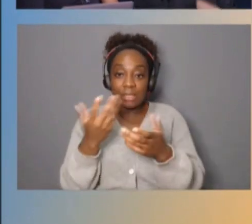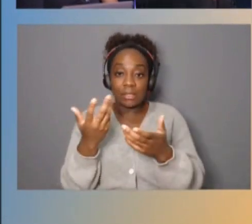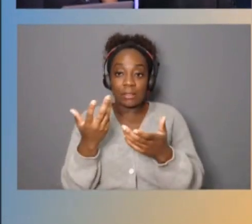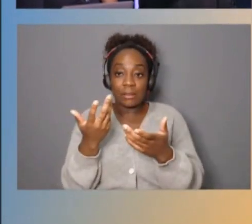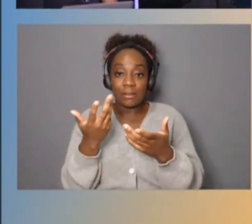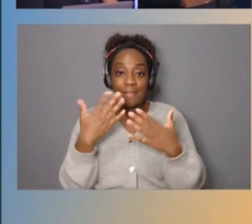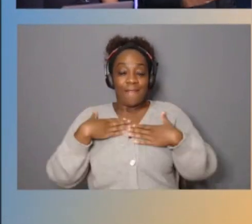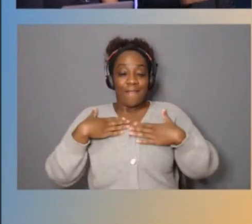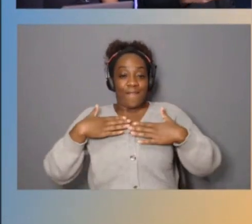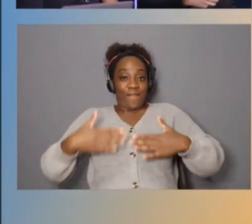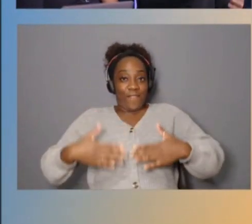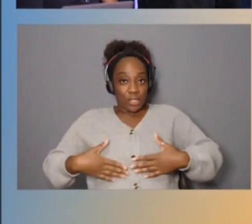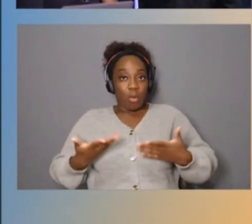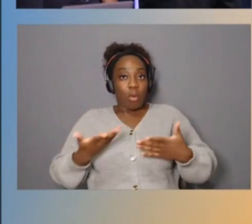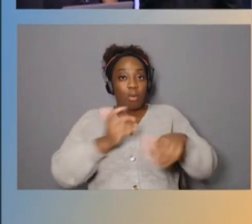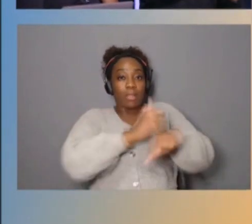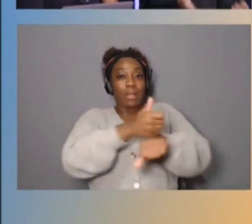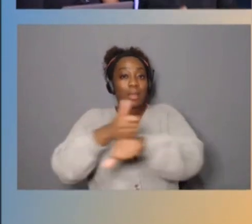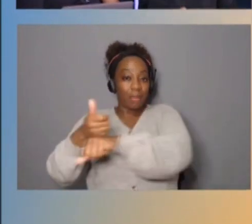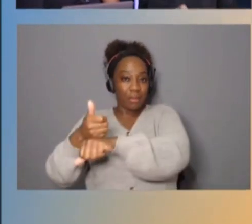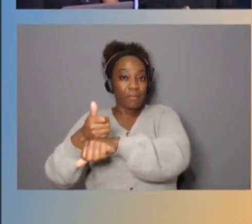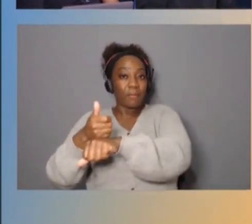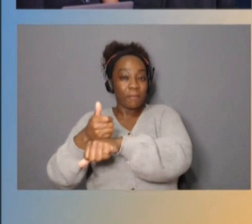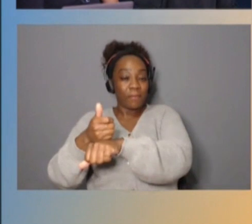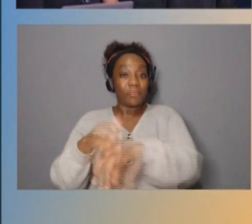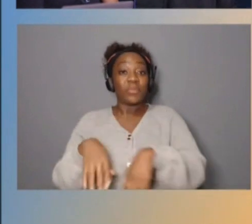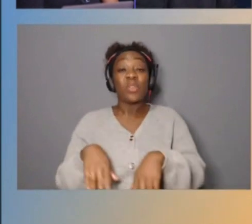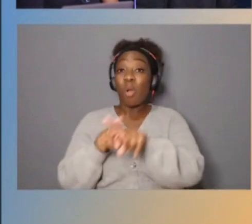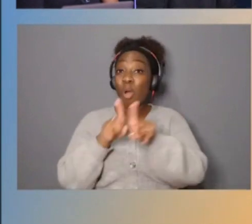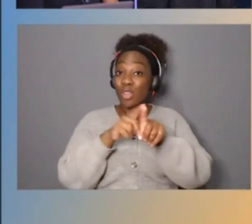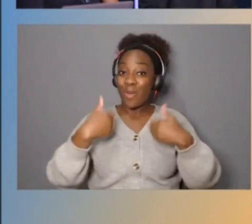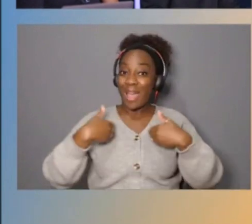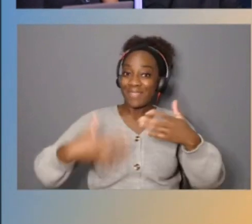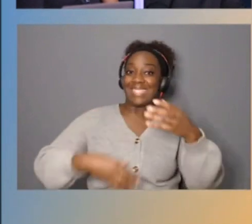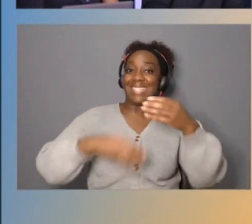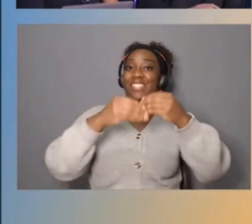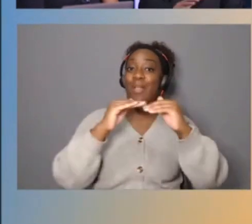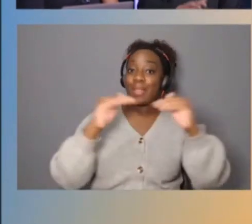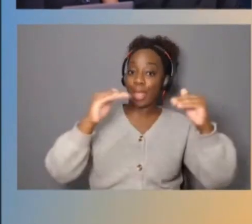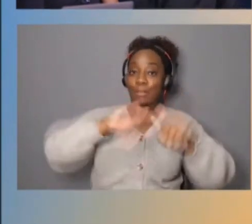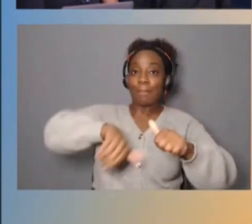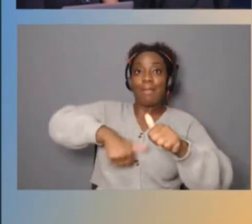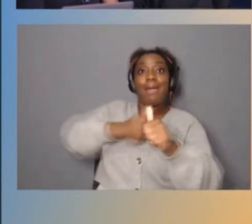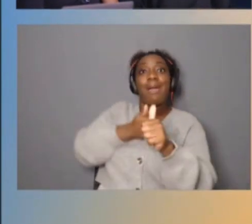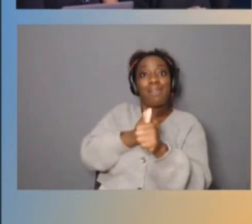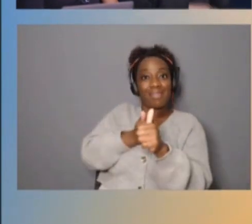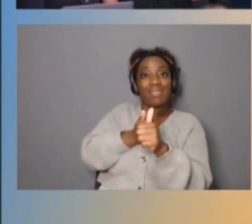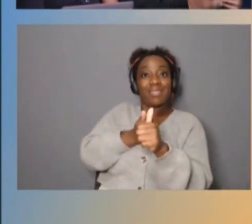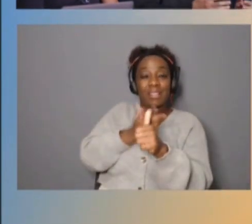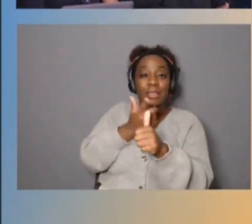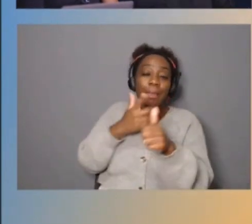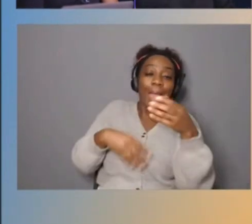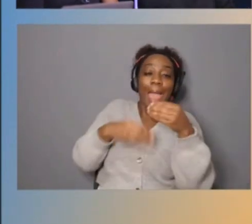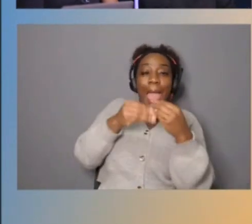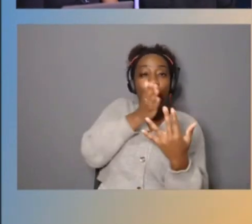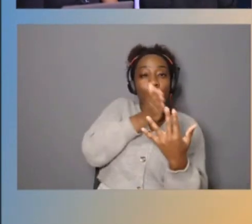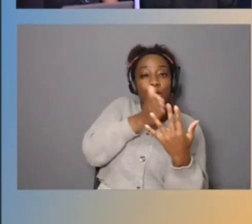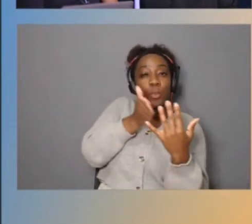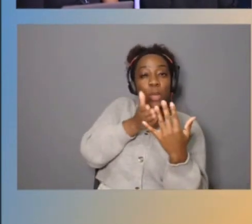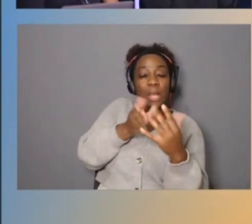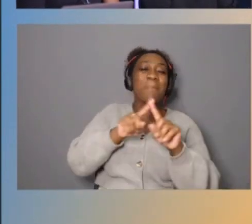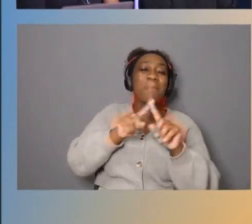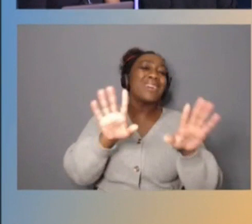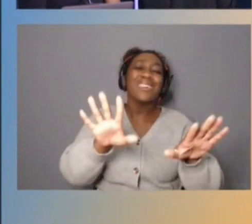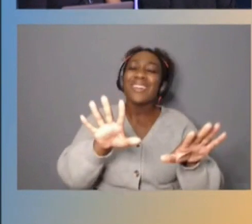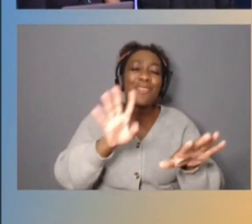The foundry, there are actually additional layers behind the scene that they put in between, but let's just ignore these. I'm just talking about the